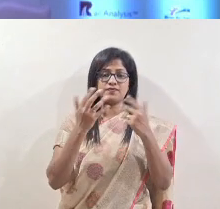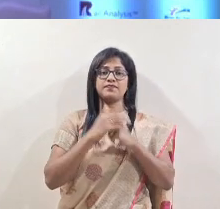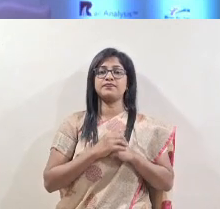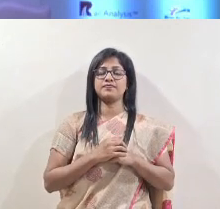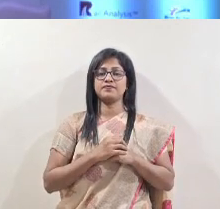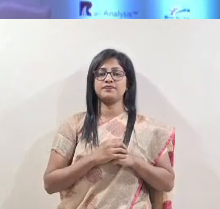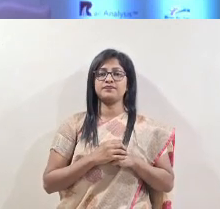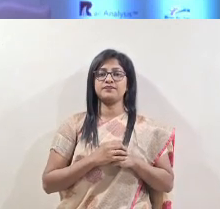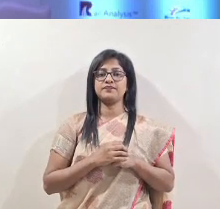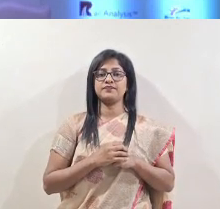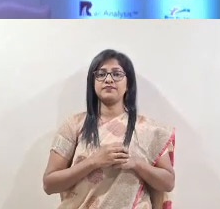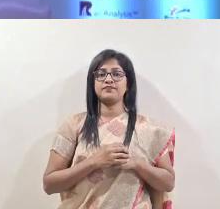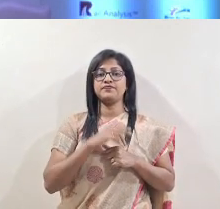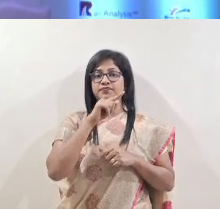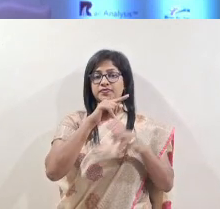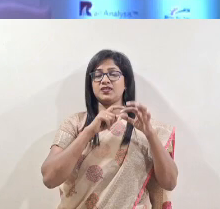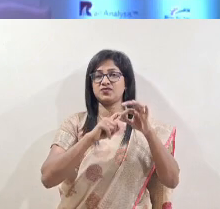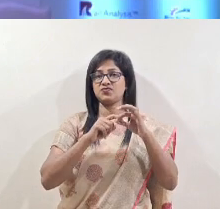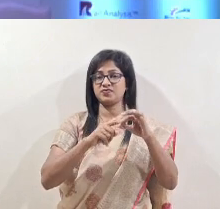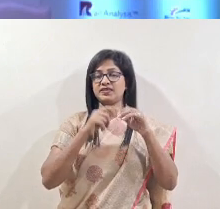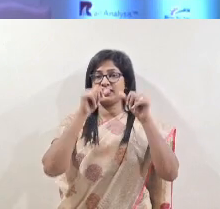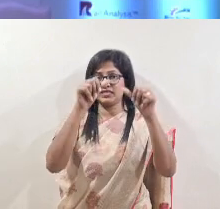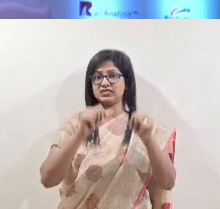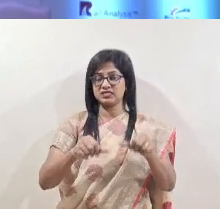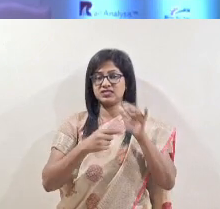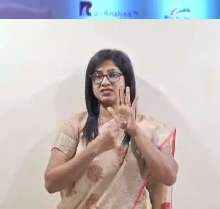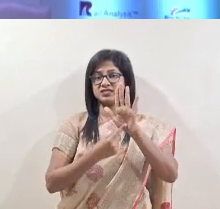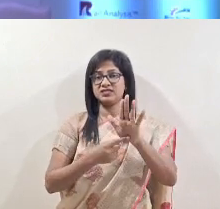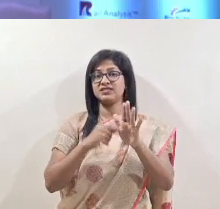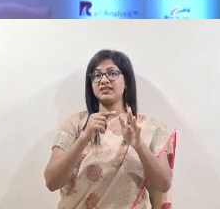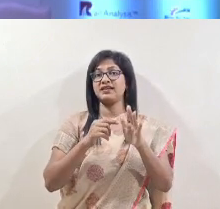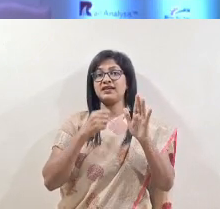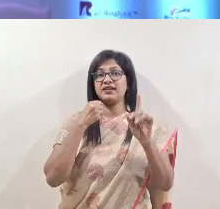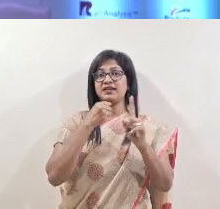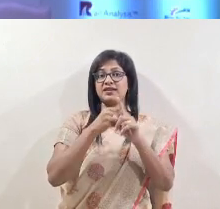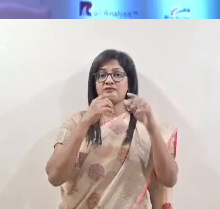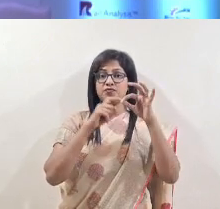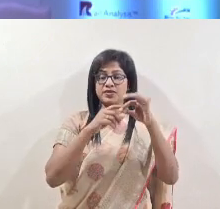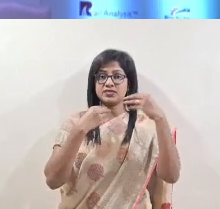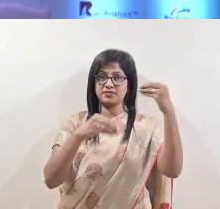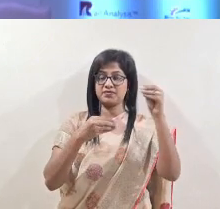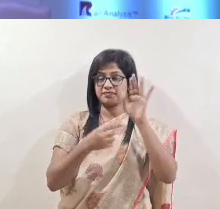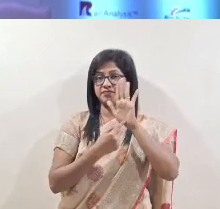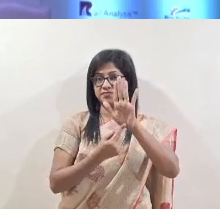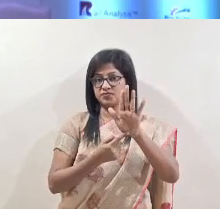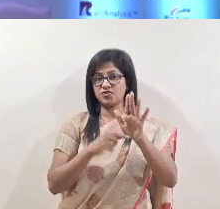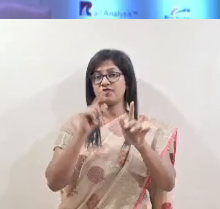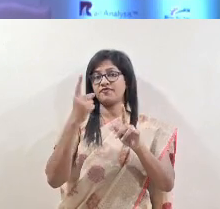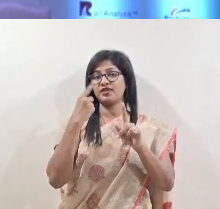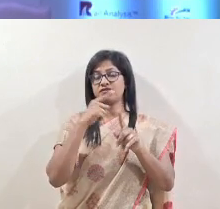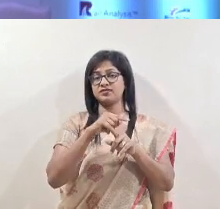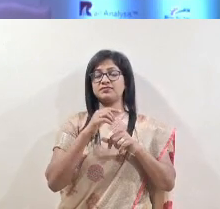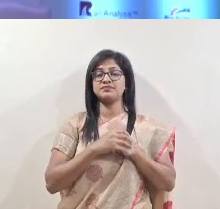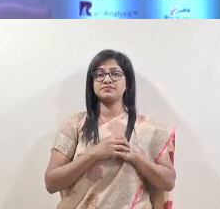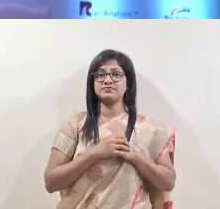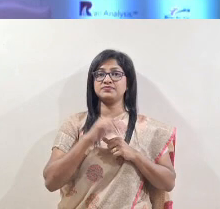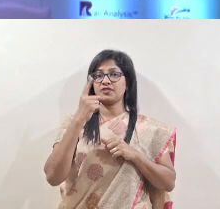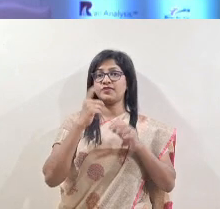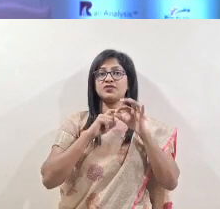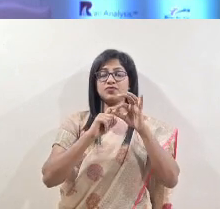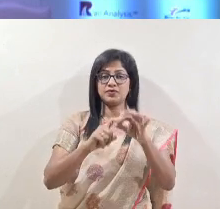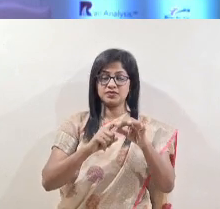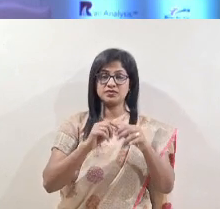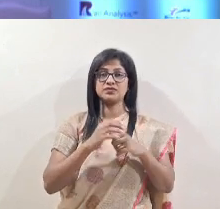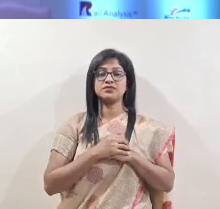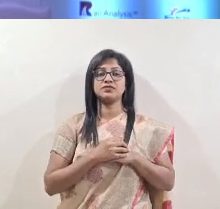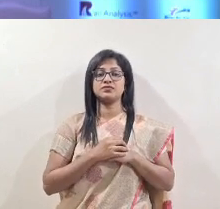So this shows the result of the main part of the questionnaire analysis. First, Like one question was asked